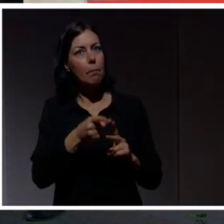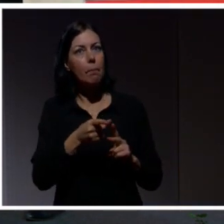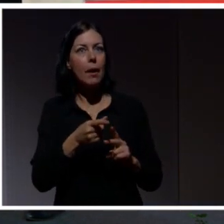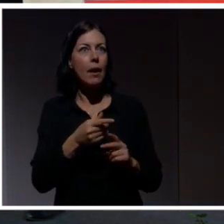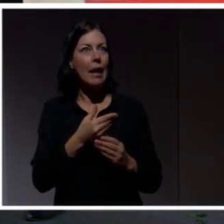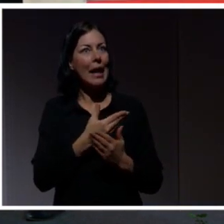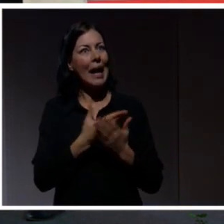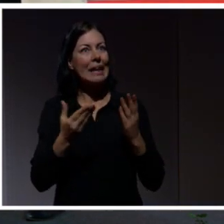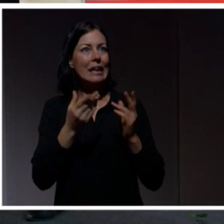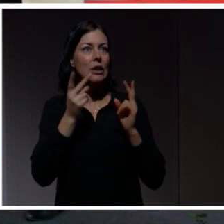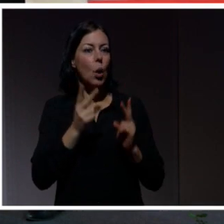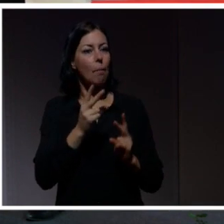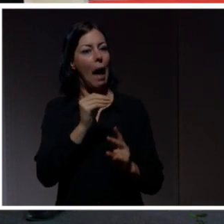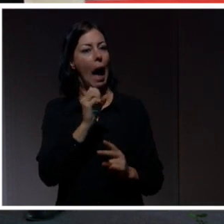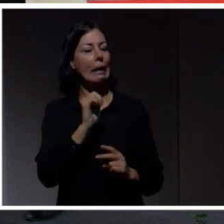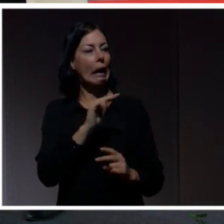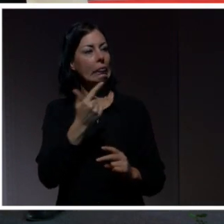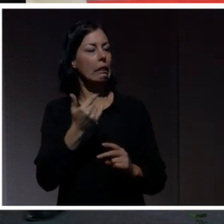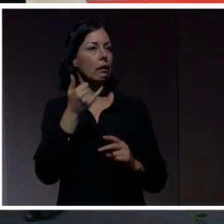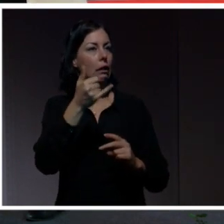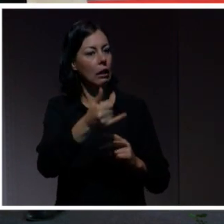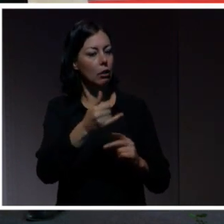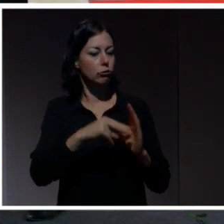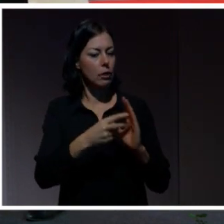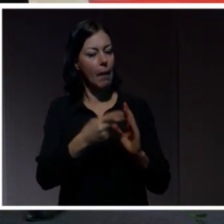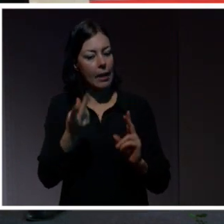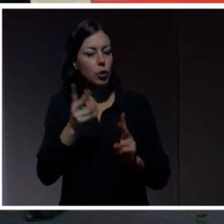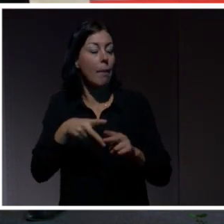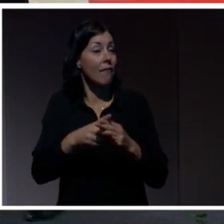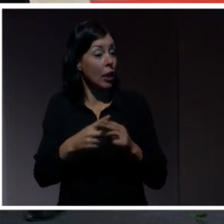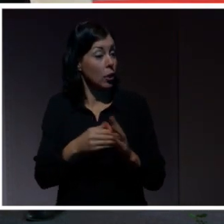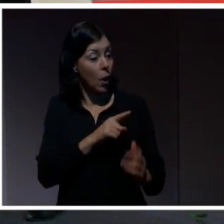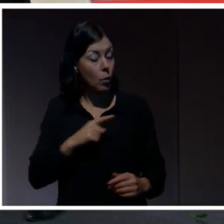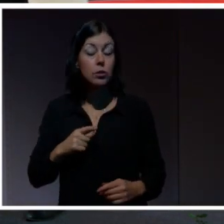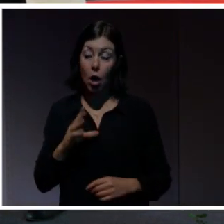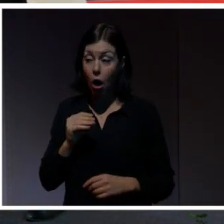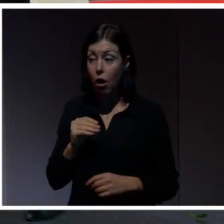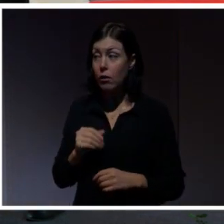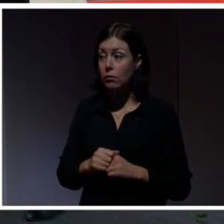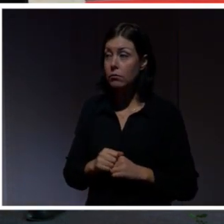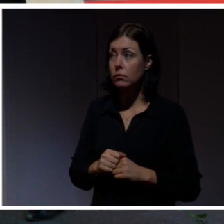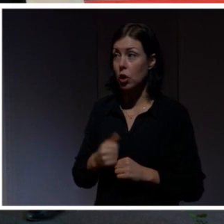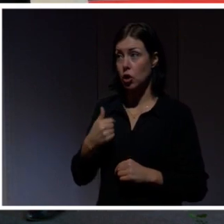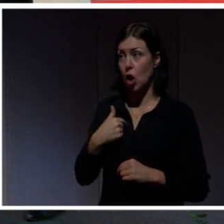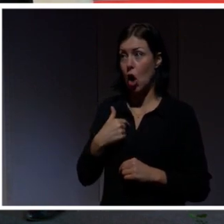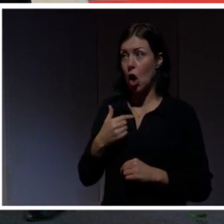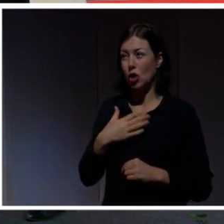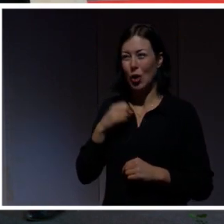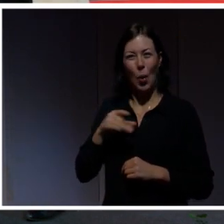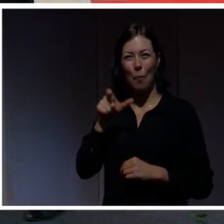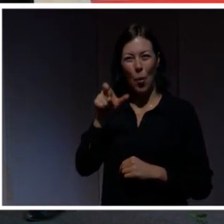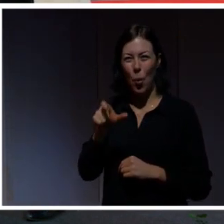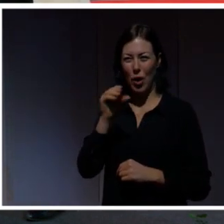in this system, but as a tool for humans. Yeah. In fact, and I actually don't like the term artificial